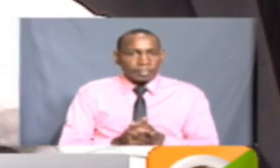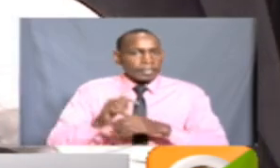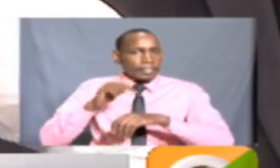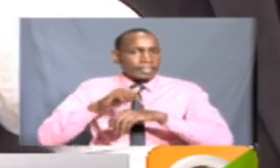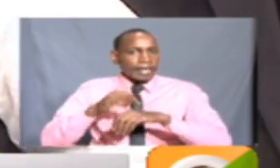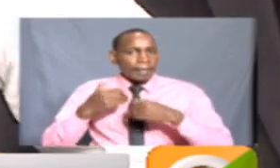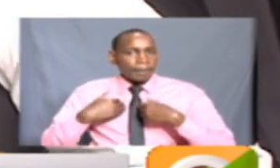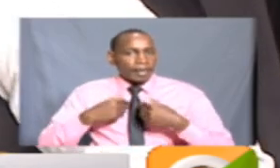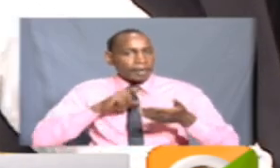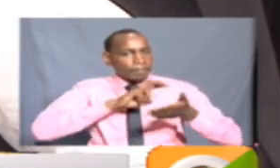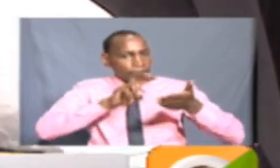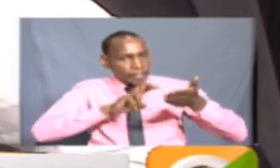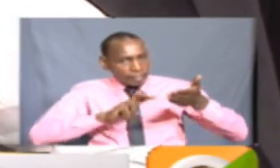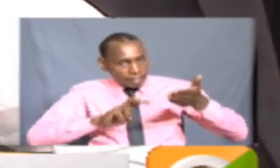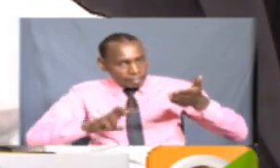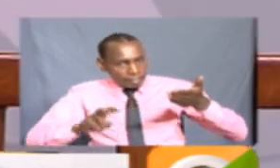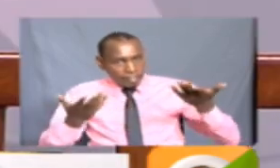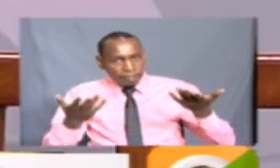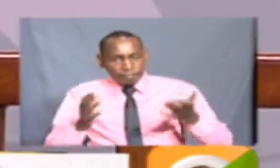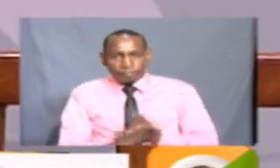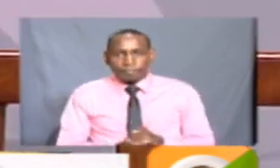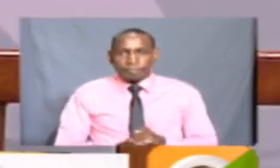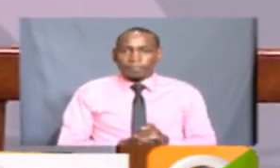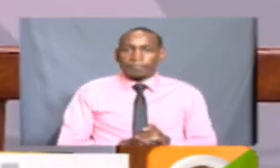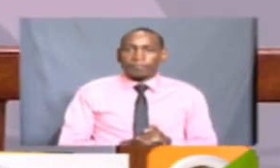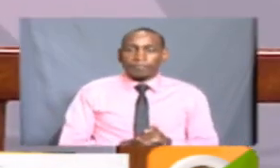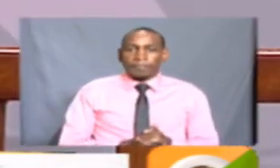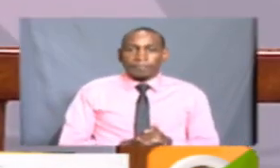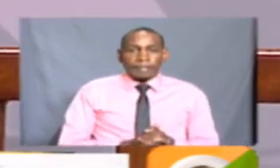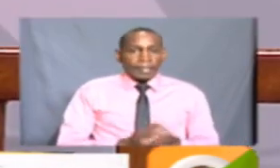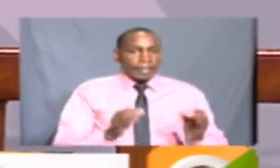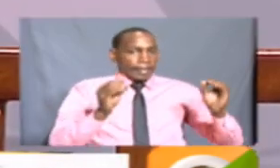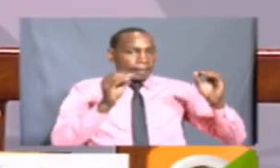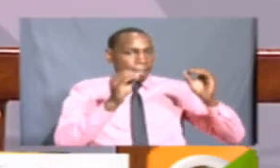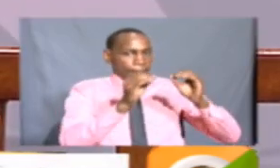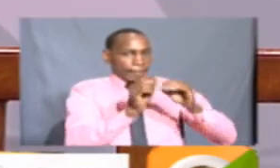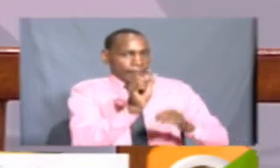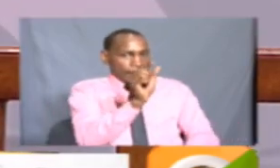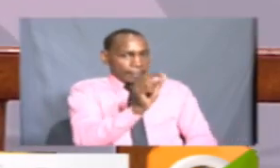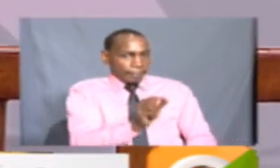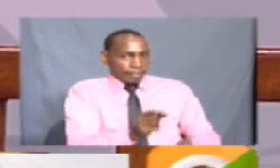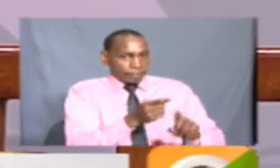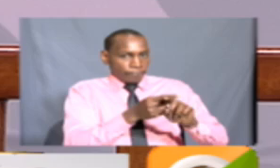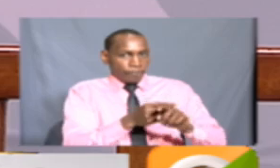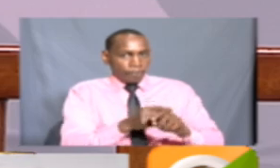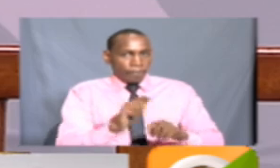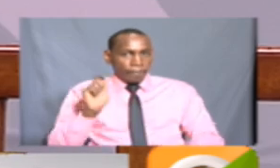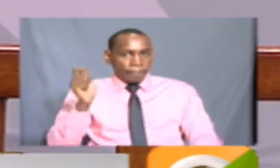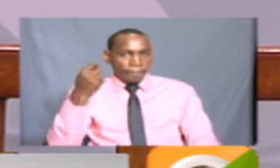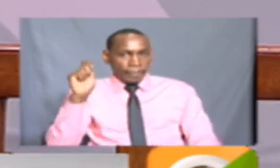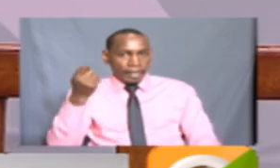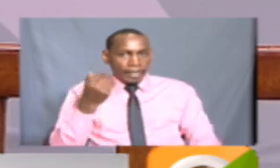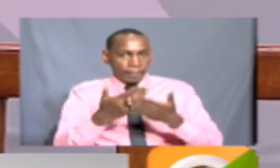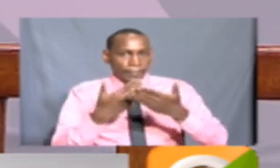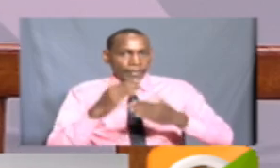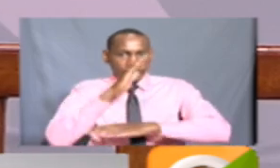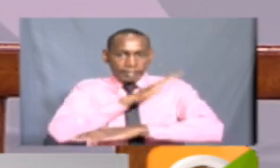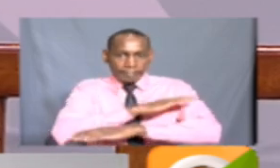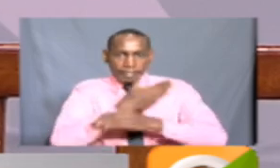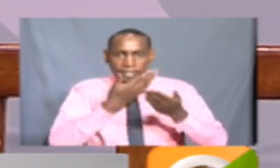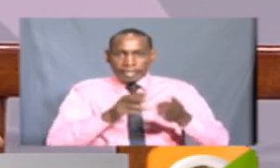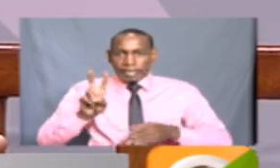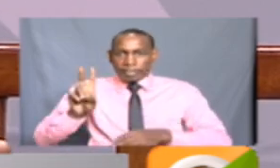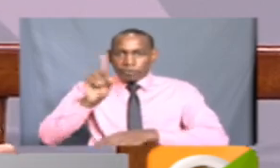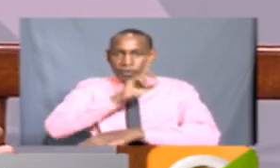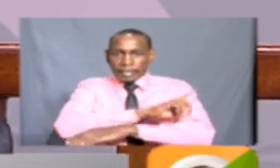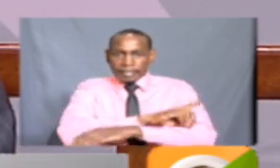read all the... One of the things, I met somebody from Malawi last evening, and he's been here for 2 days,